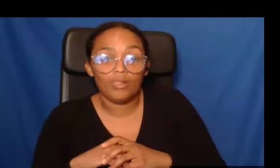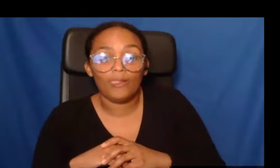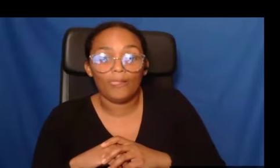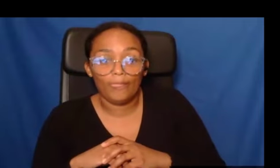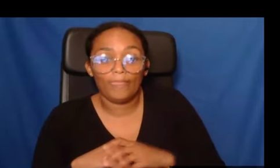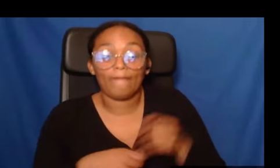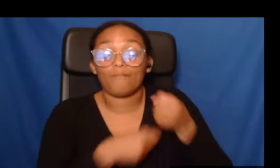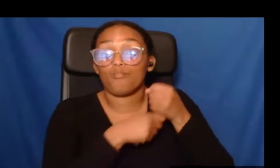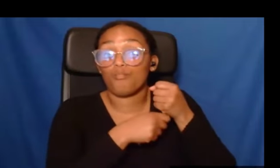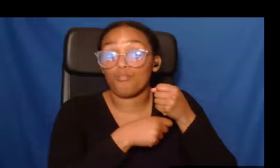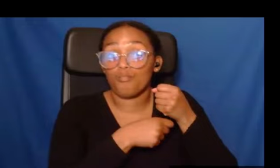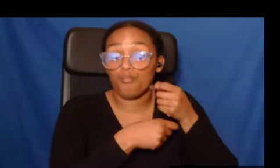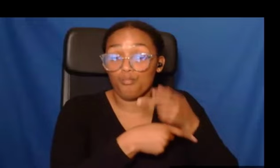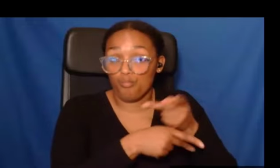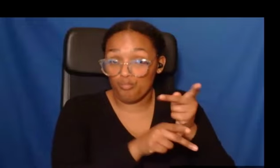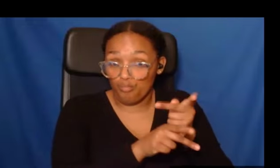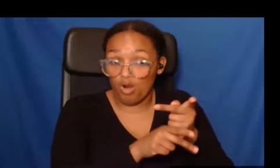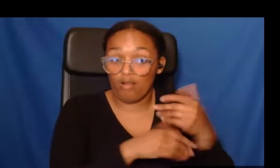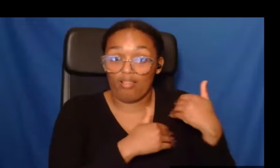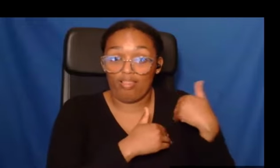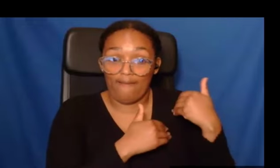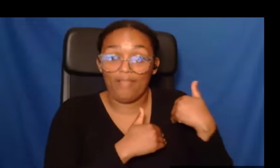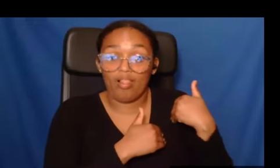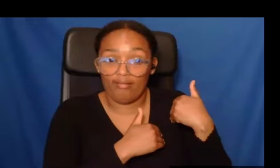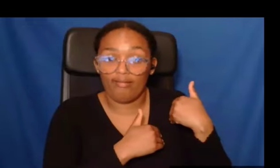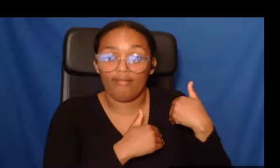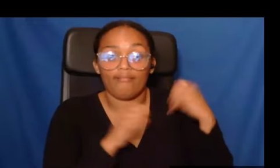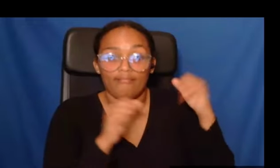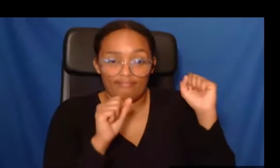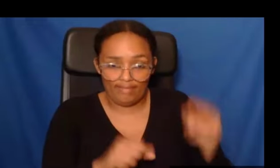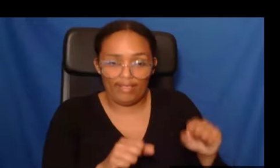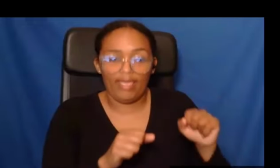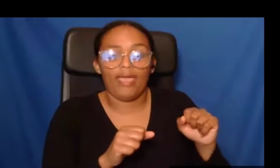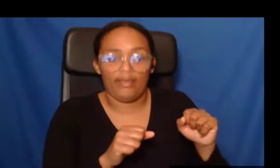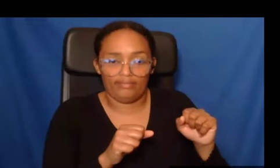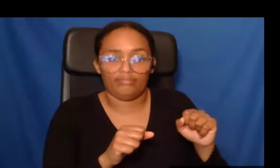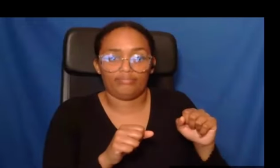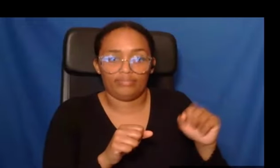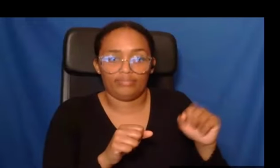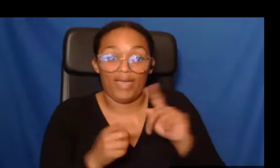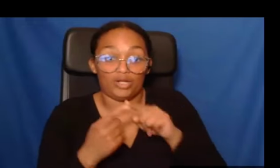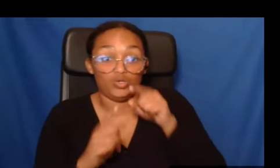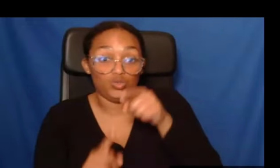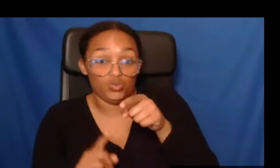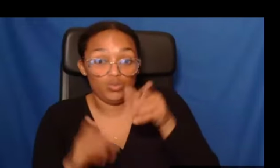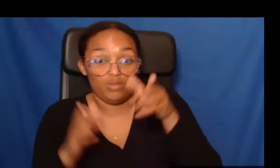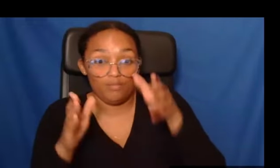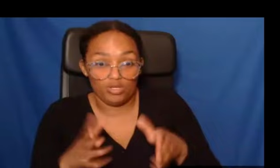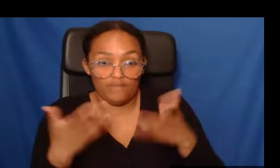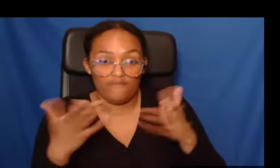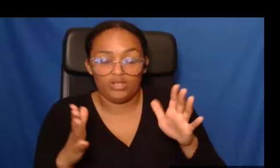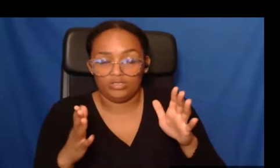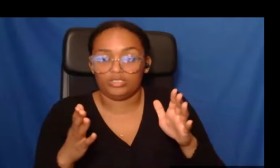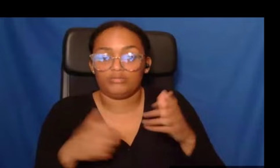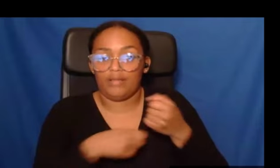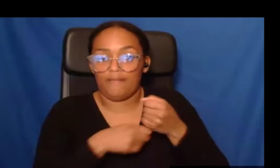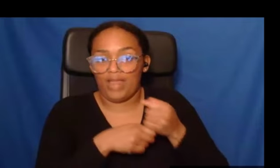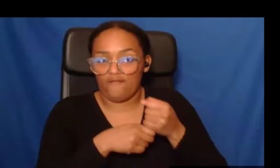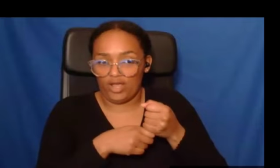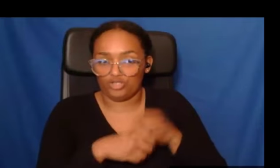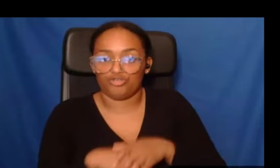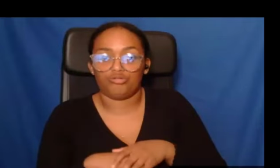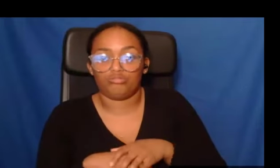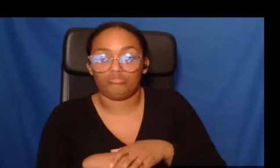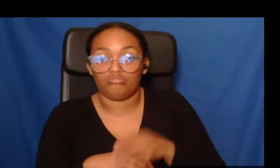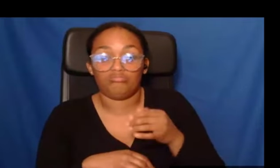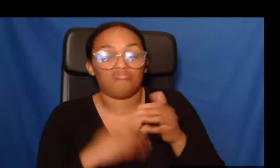like Amazon or Etsy. The person purchasing the item, if they